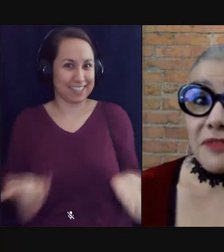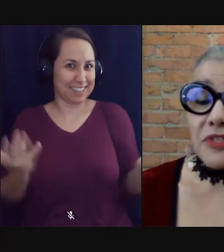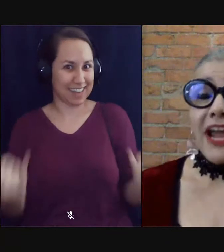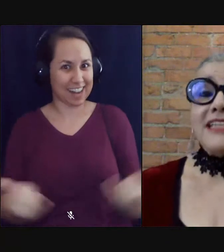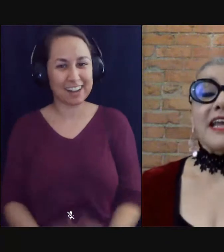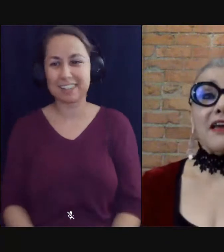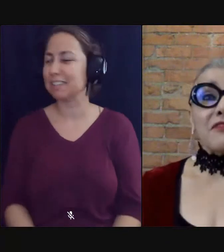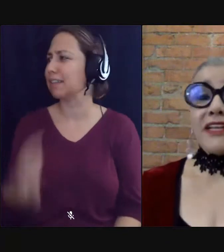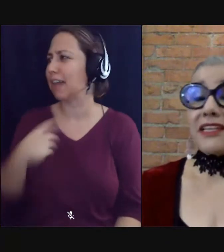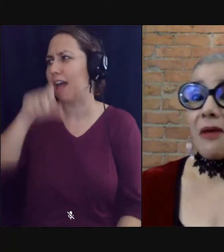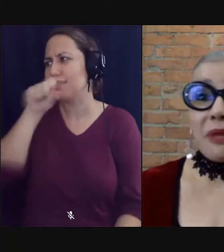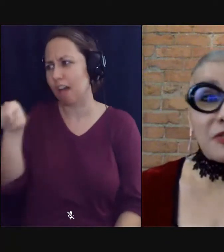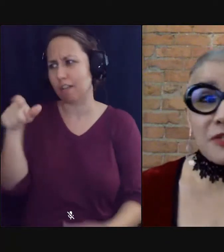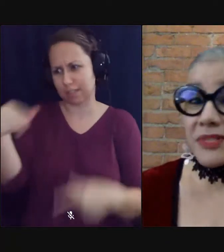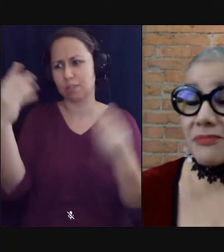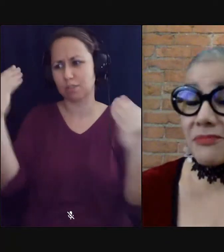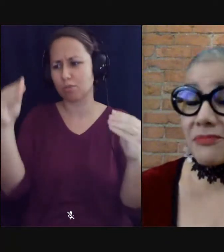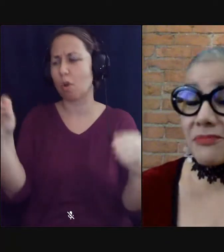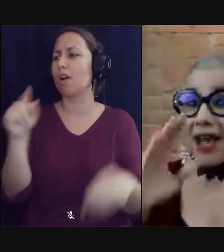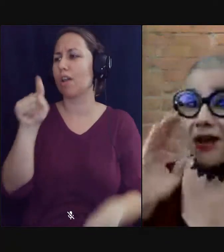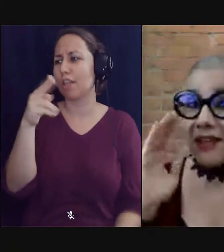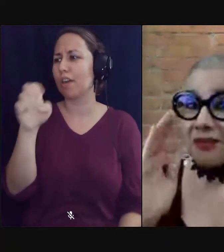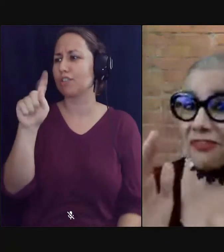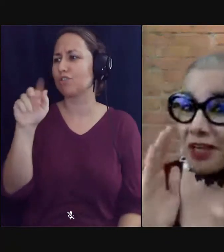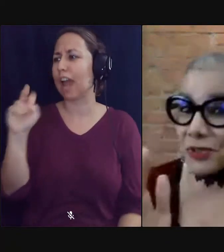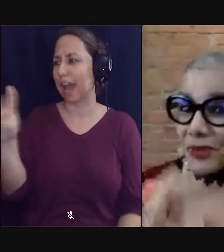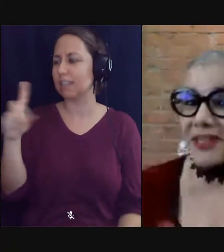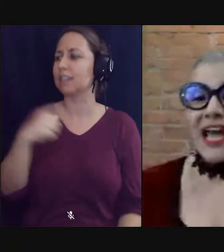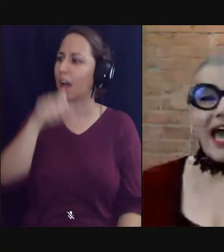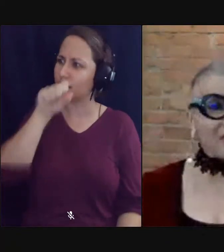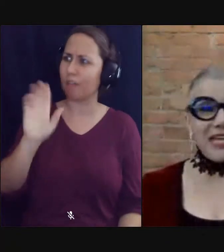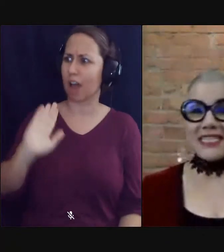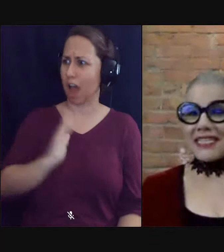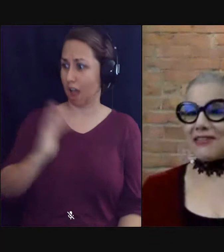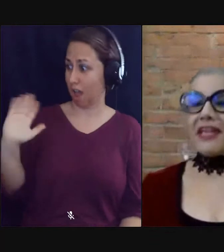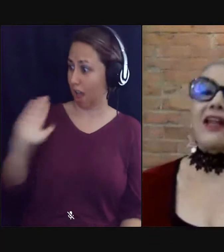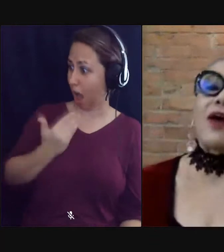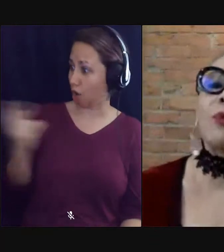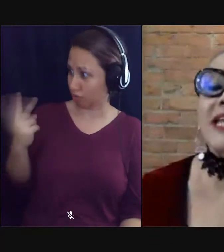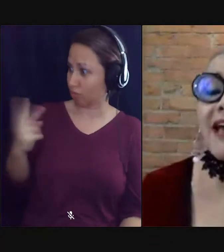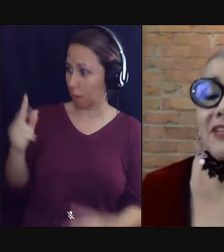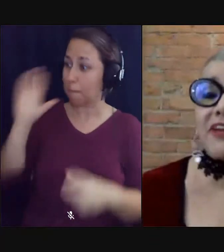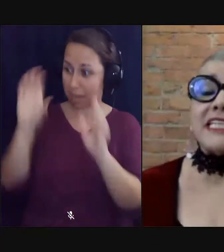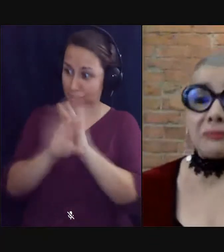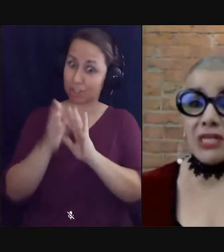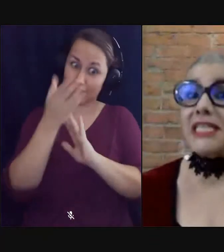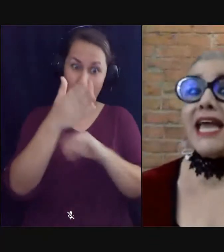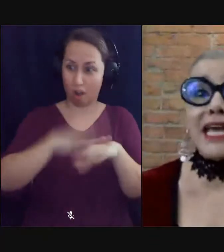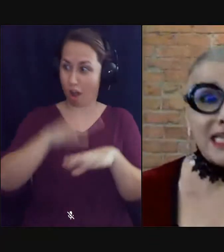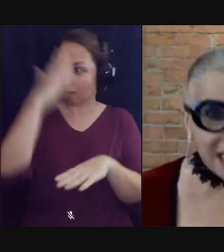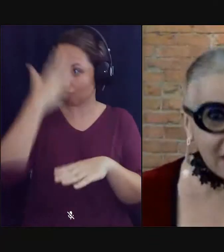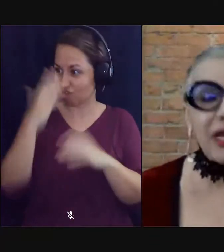too love the Strand, and I love the fact that our pictures was together there on the front door advertising this event. And I hope we can have an event in